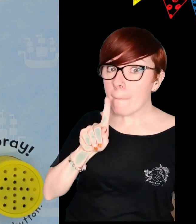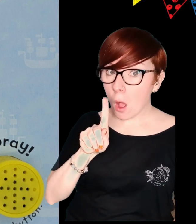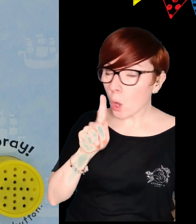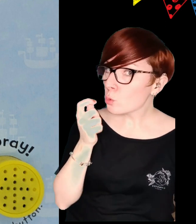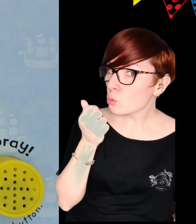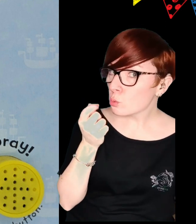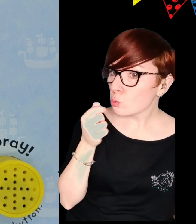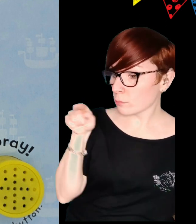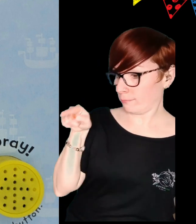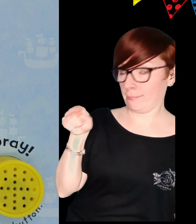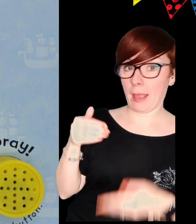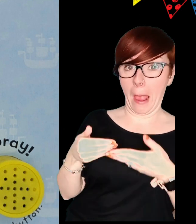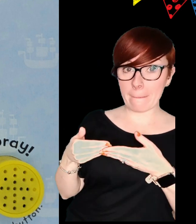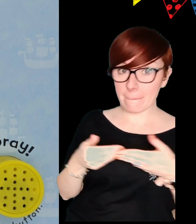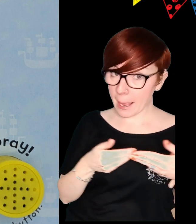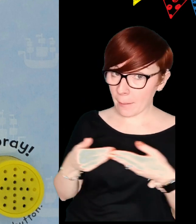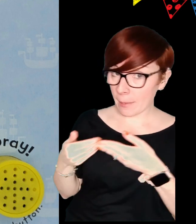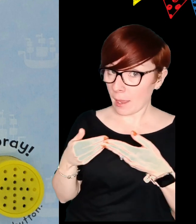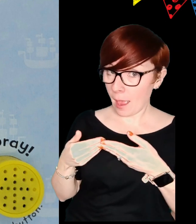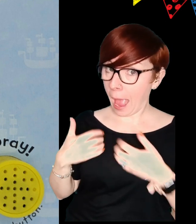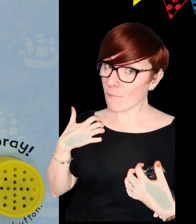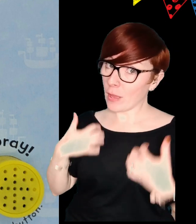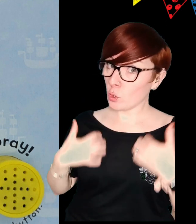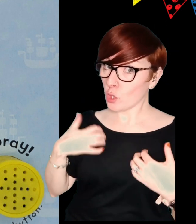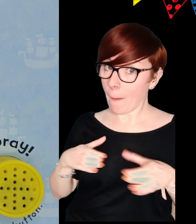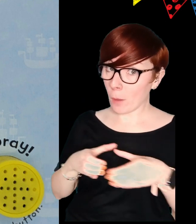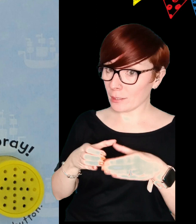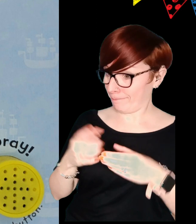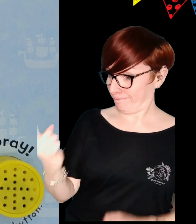day, Pete's little brother will have a potty adventure of